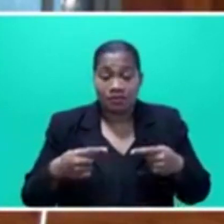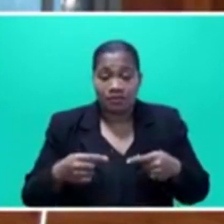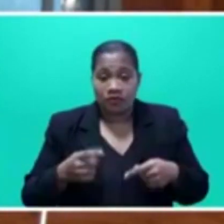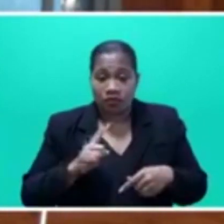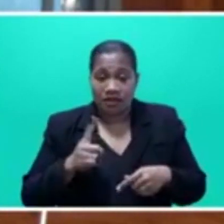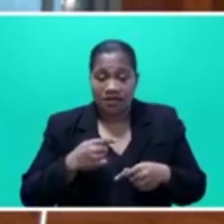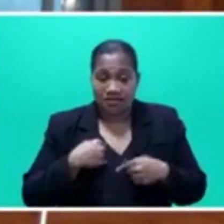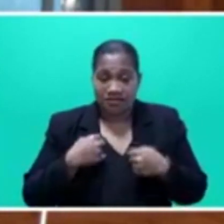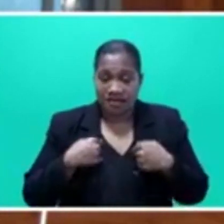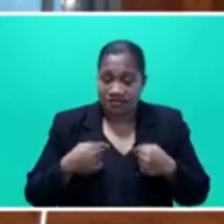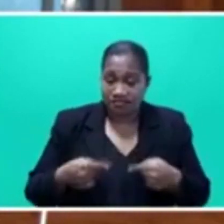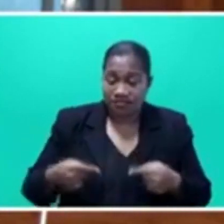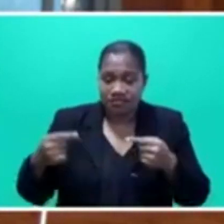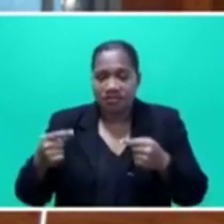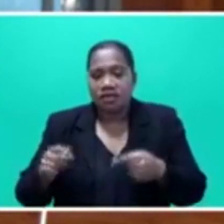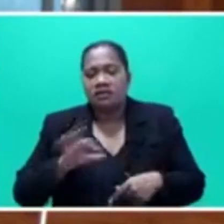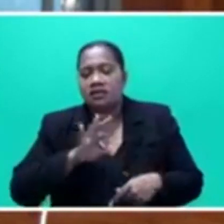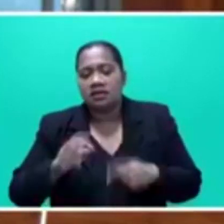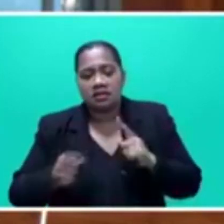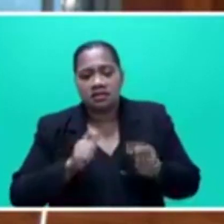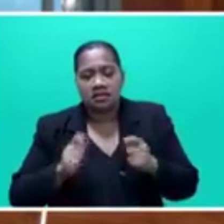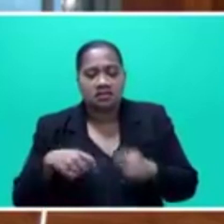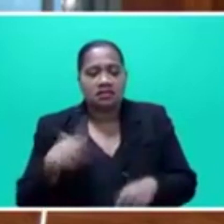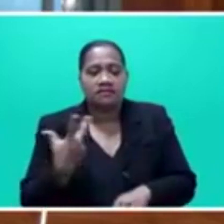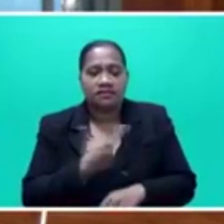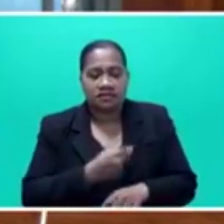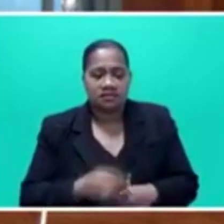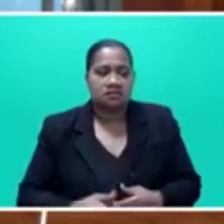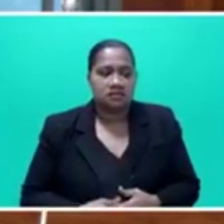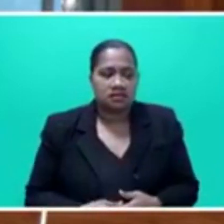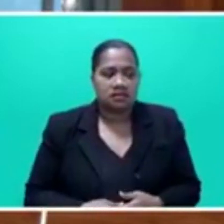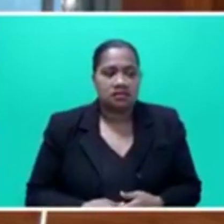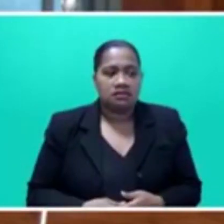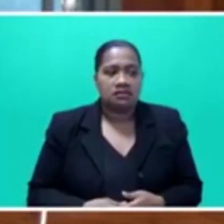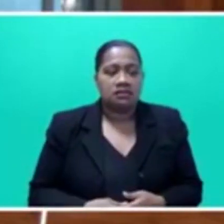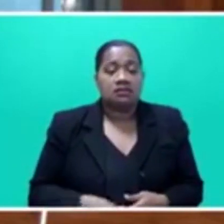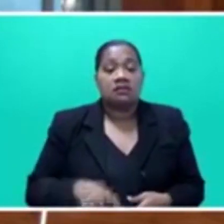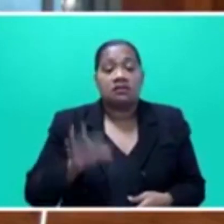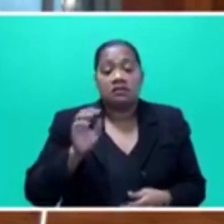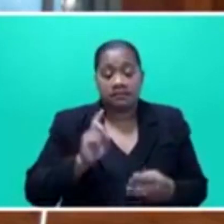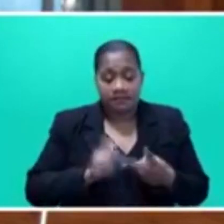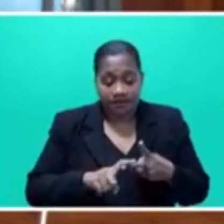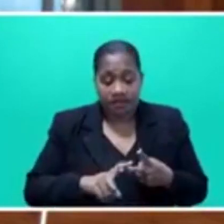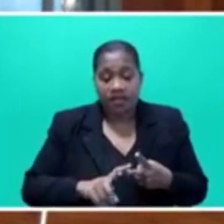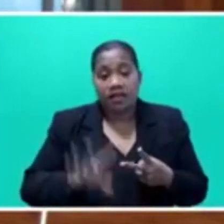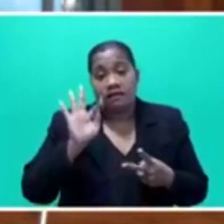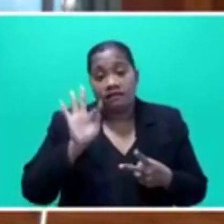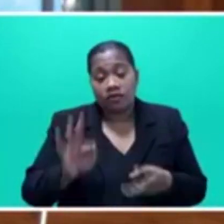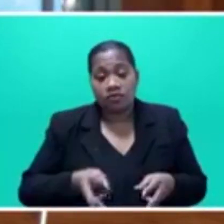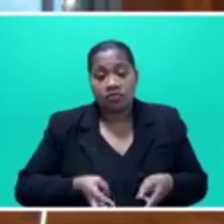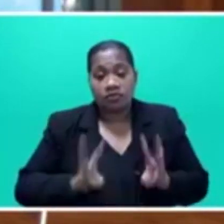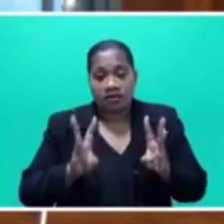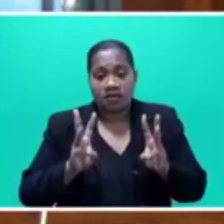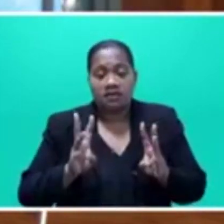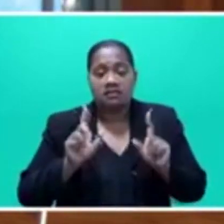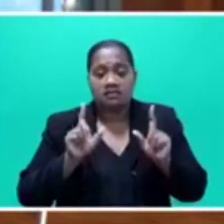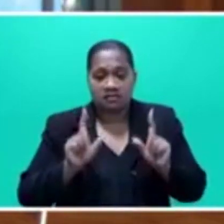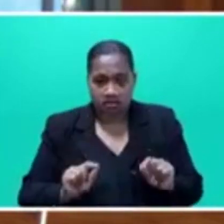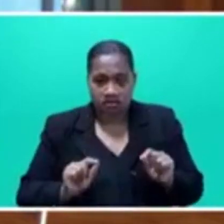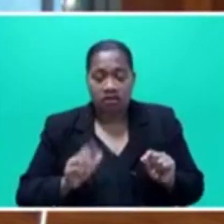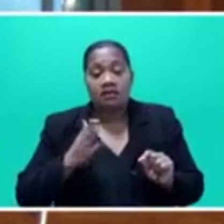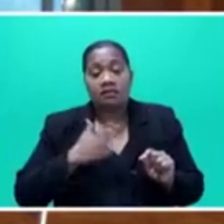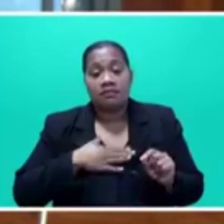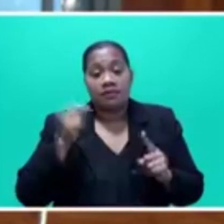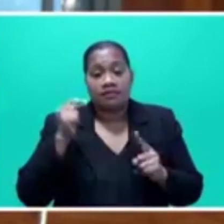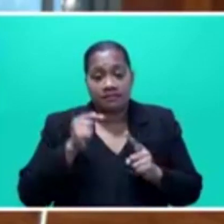And secondly, Honorable Speaker, sir, the forced way, the process that they're making, it is not voluntary. My point is